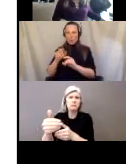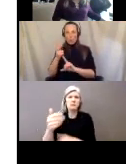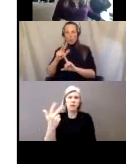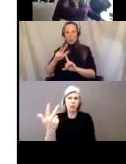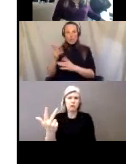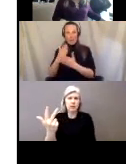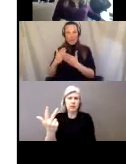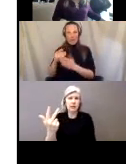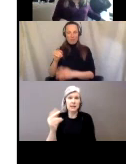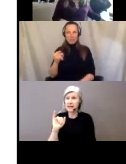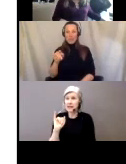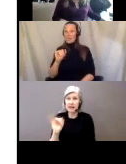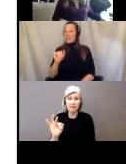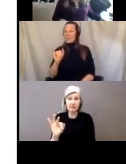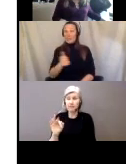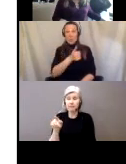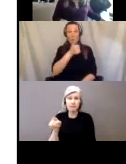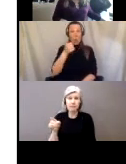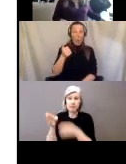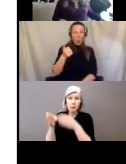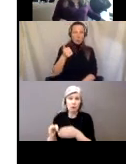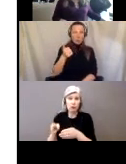other categories included in phase 2.